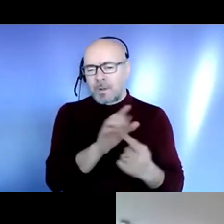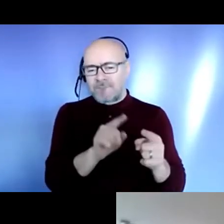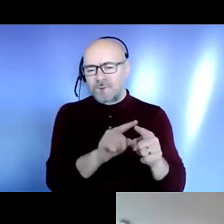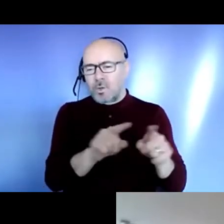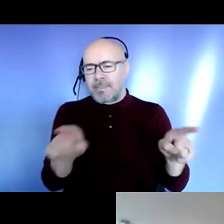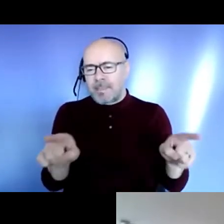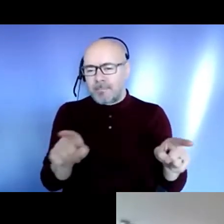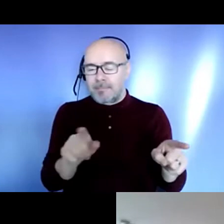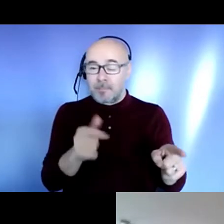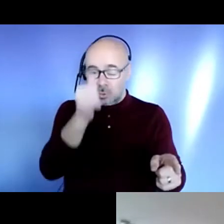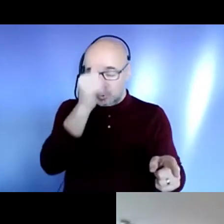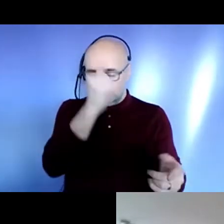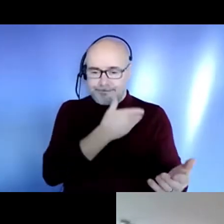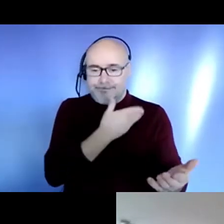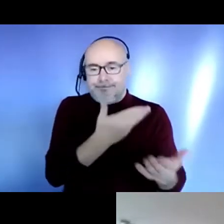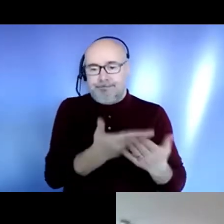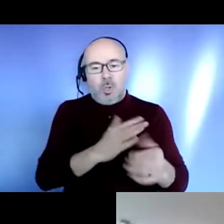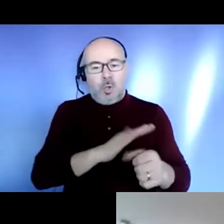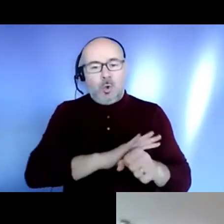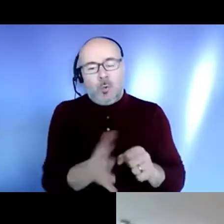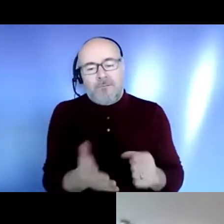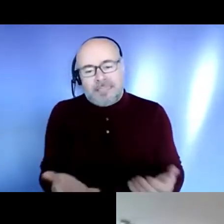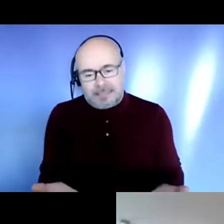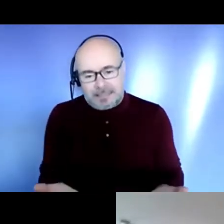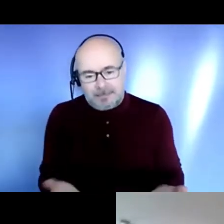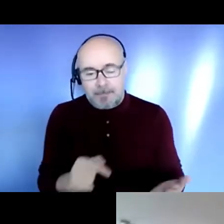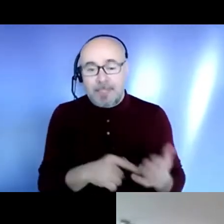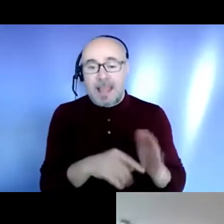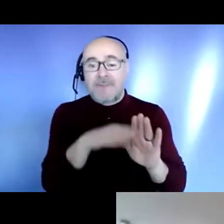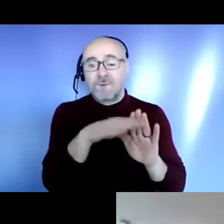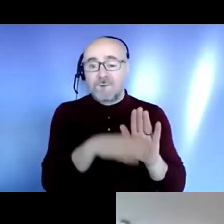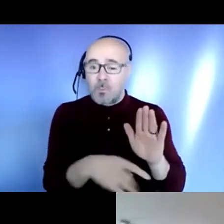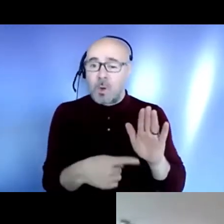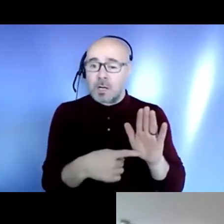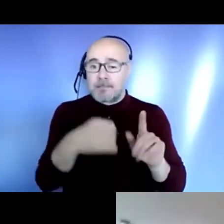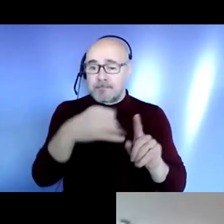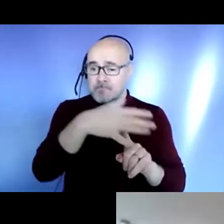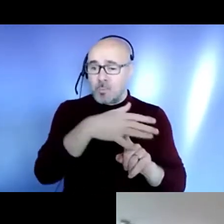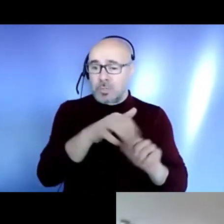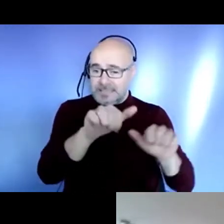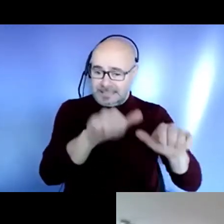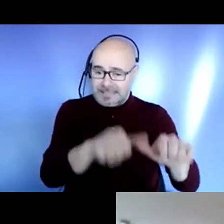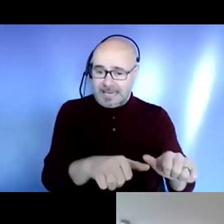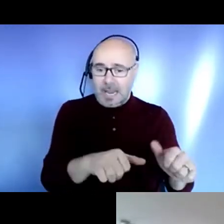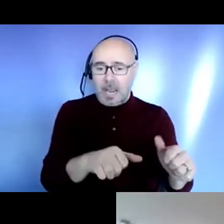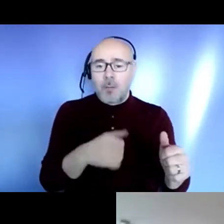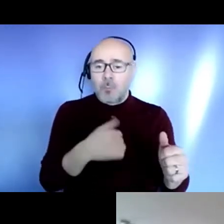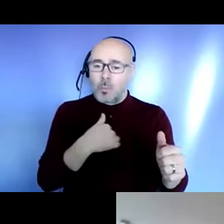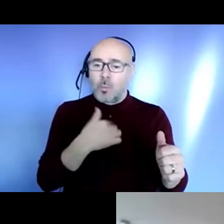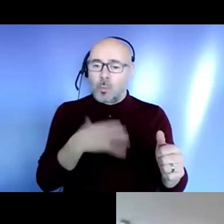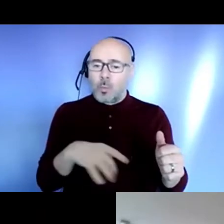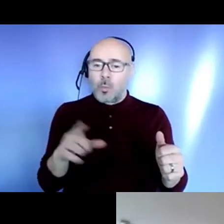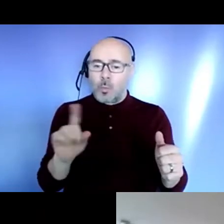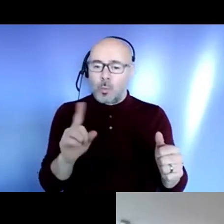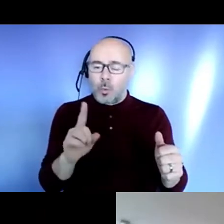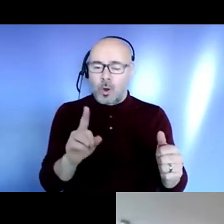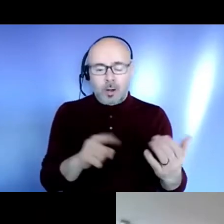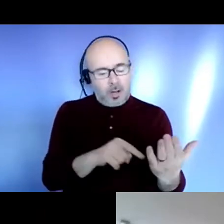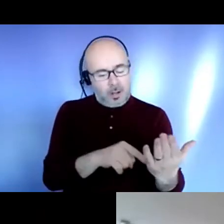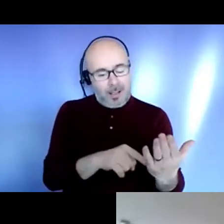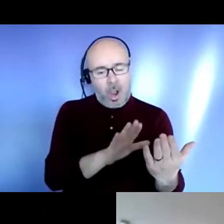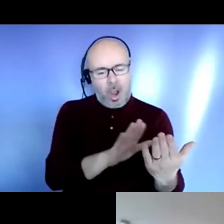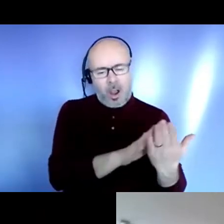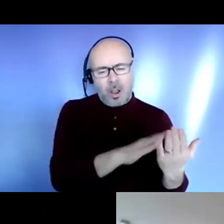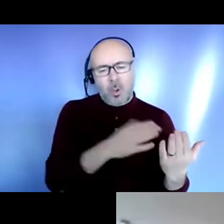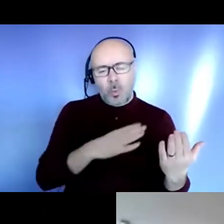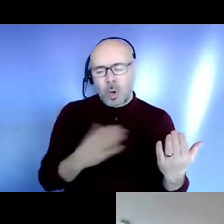world. Although the framework was important and was our guiding document, we wanted to listen with fresh ears